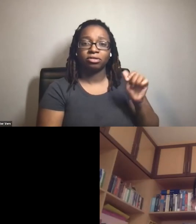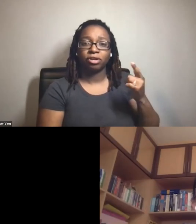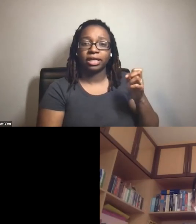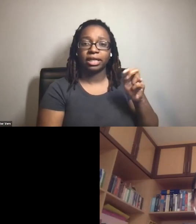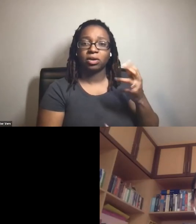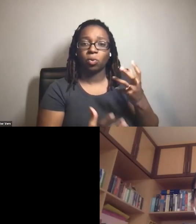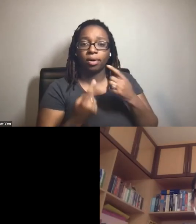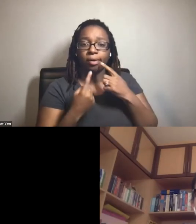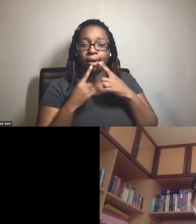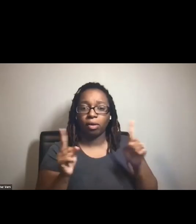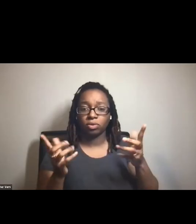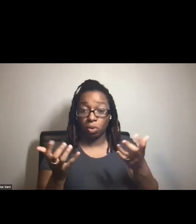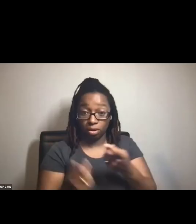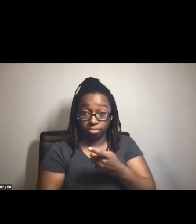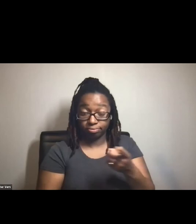announcement. Dragan?